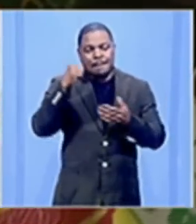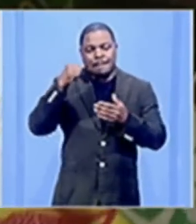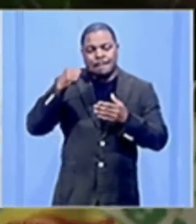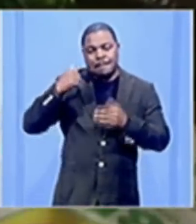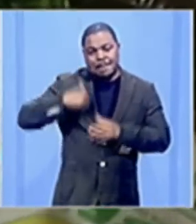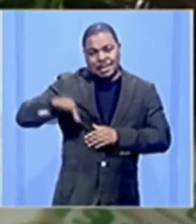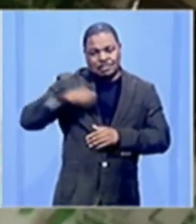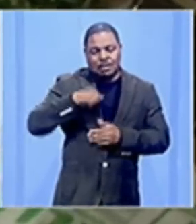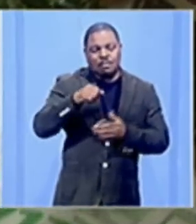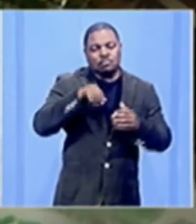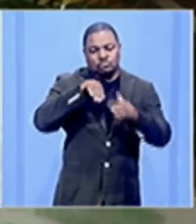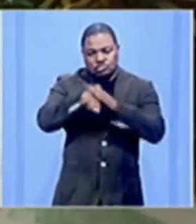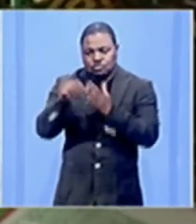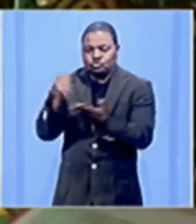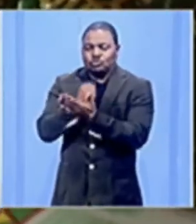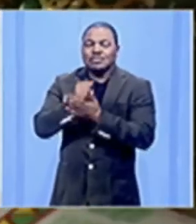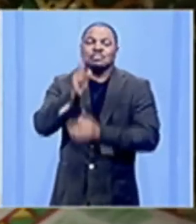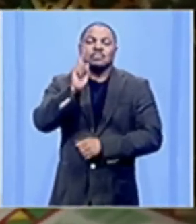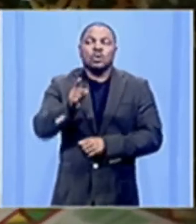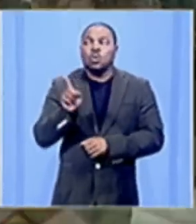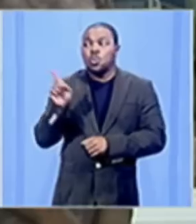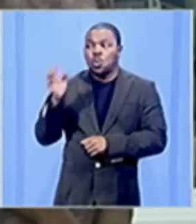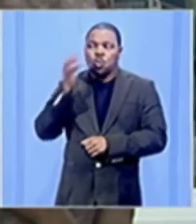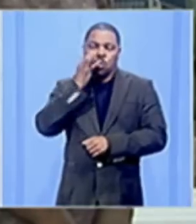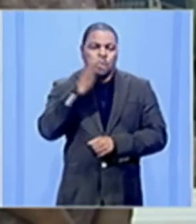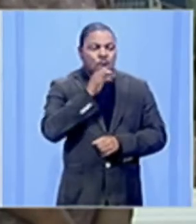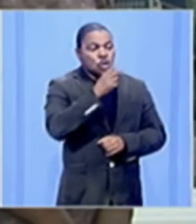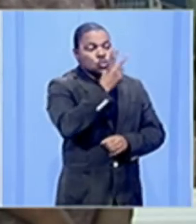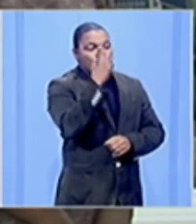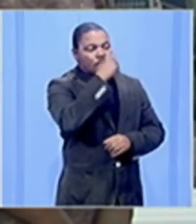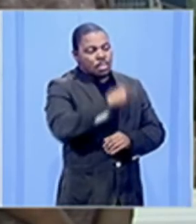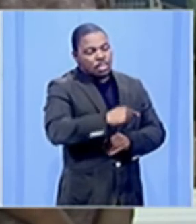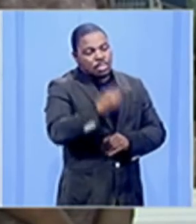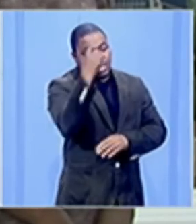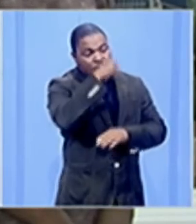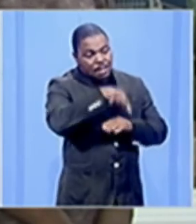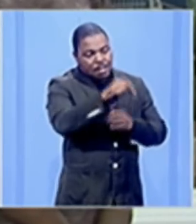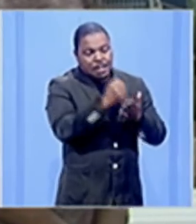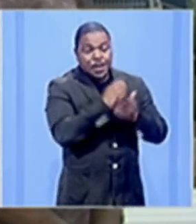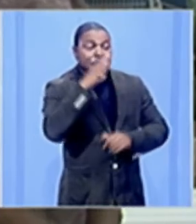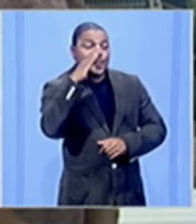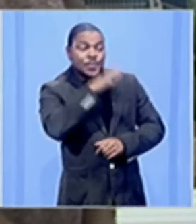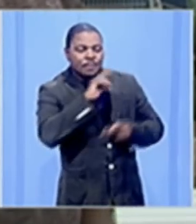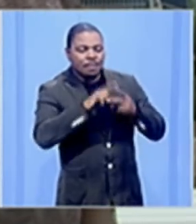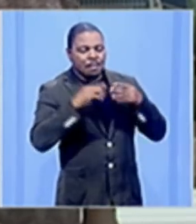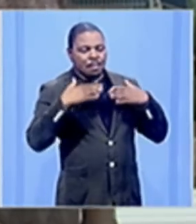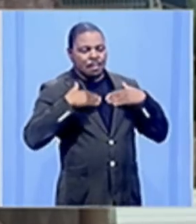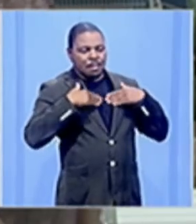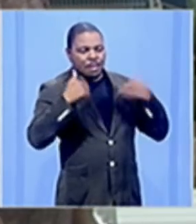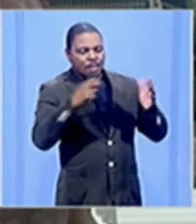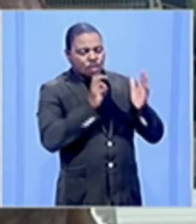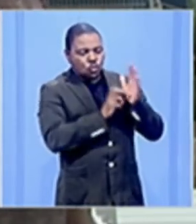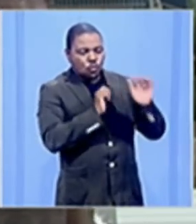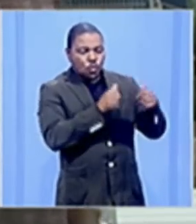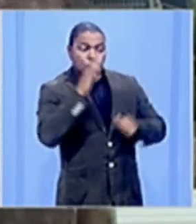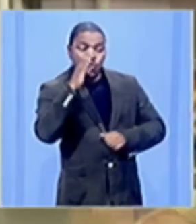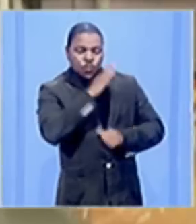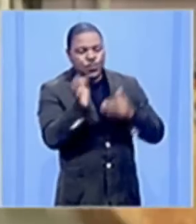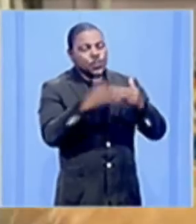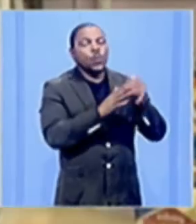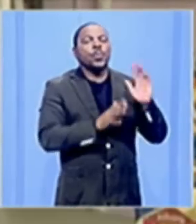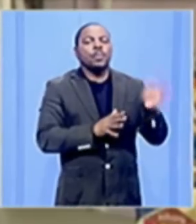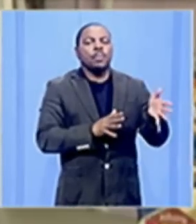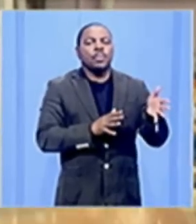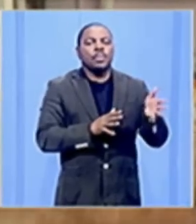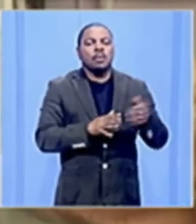O re mabenkele ao a sego a ingwadiša mo matšatšing a 21 le go se fihlelele dinyakwa tša maphelo a tla tswalelwa. Boragwebo ba